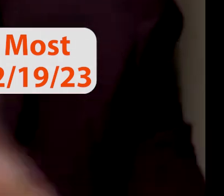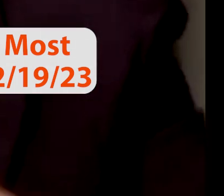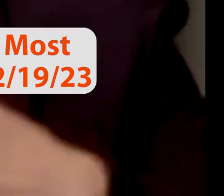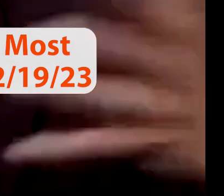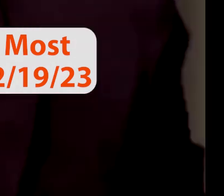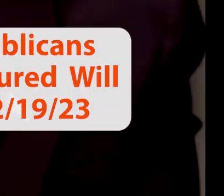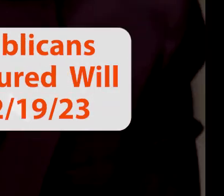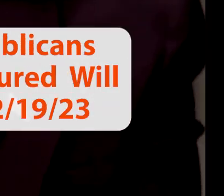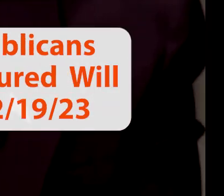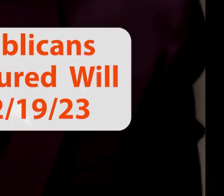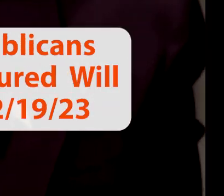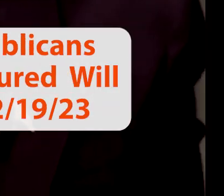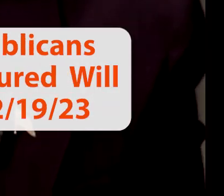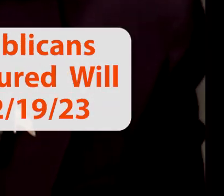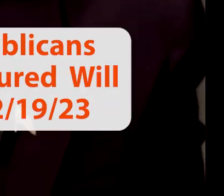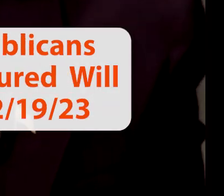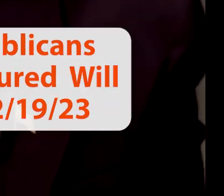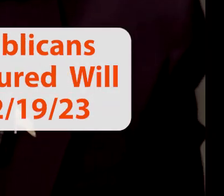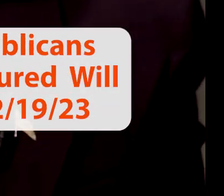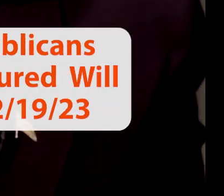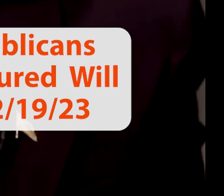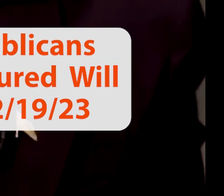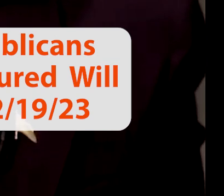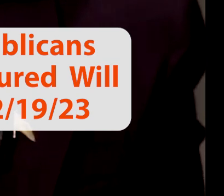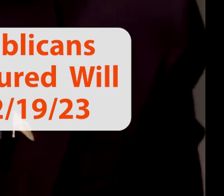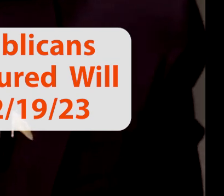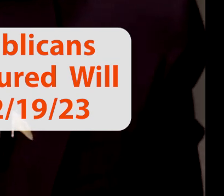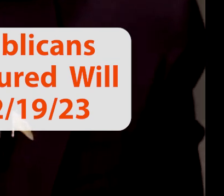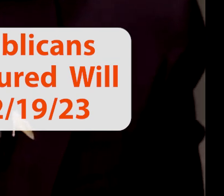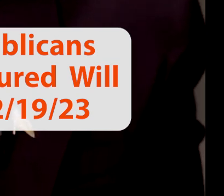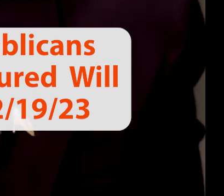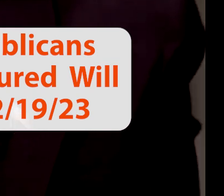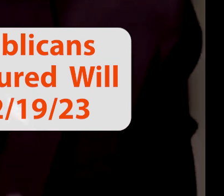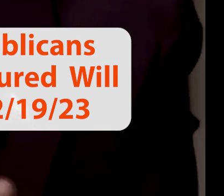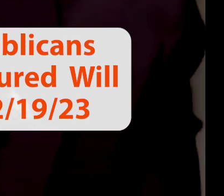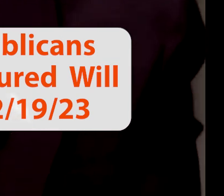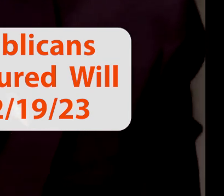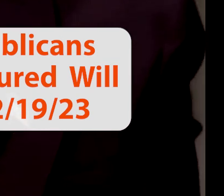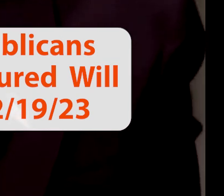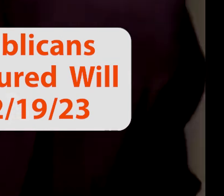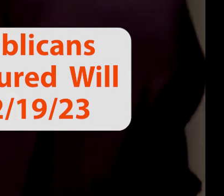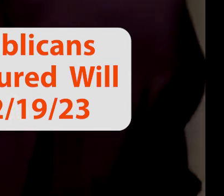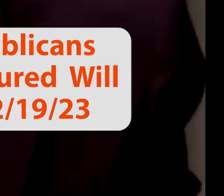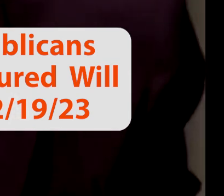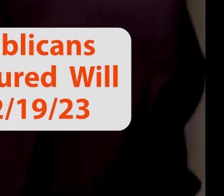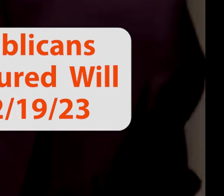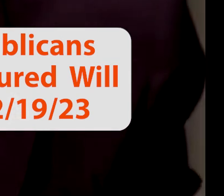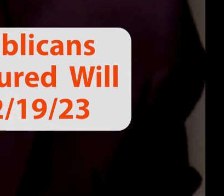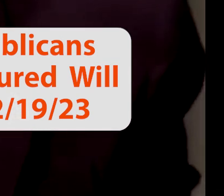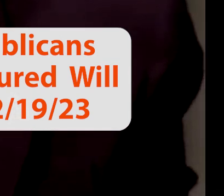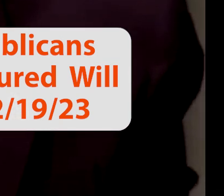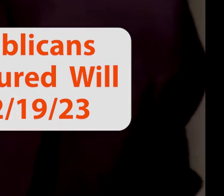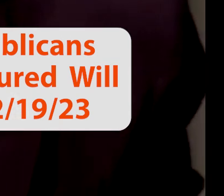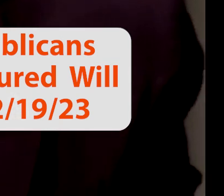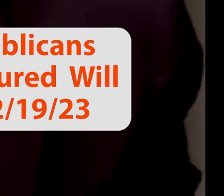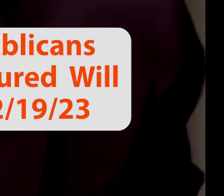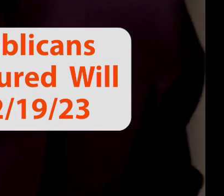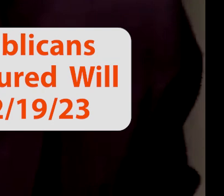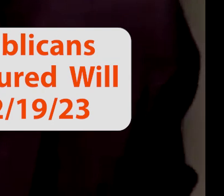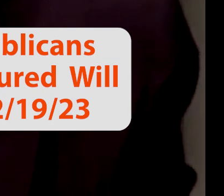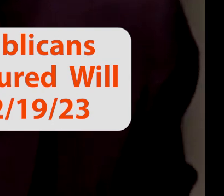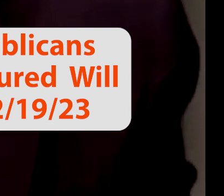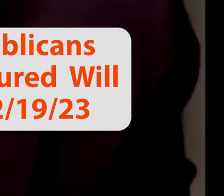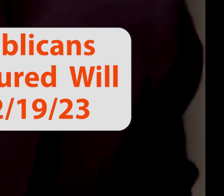be free. Let's have a robust debate on immigration, but don't hold the issue hostage. State where you